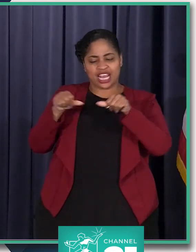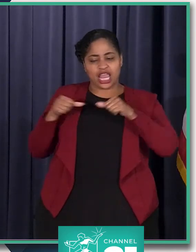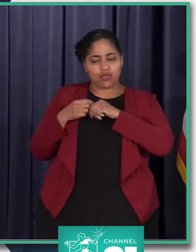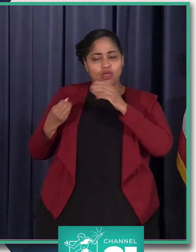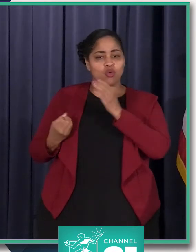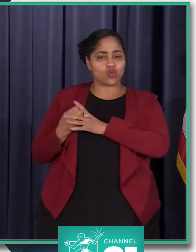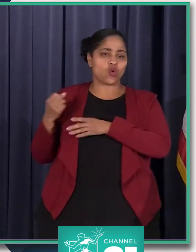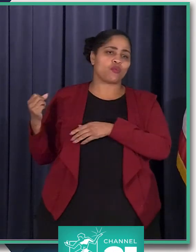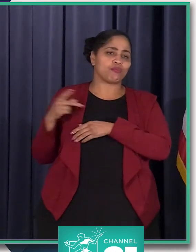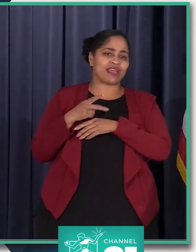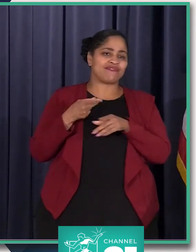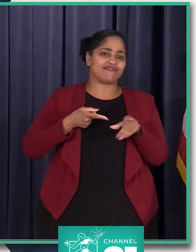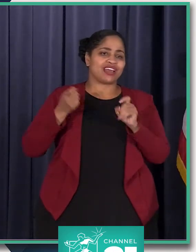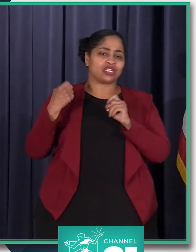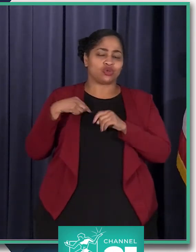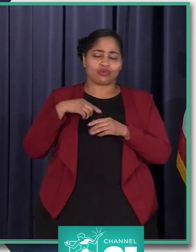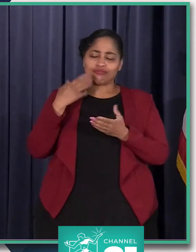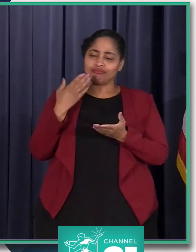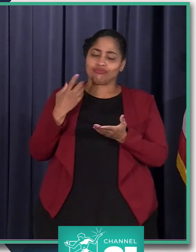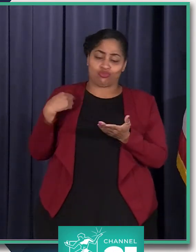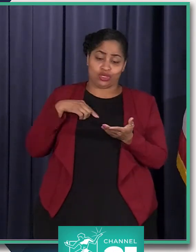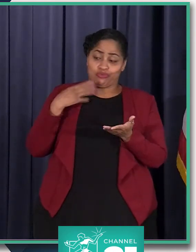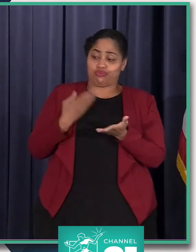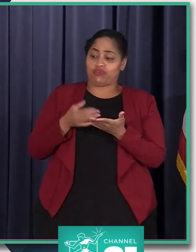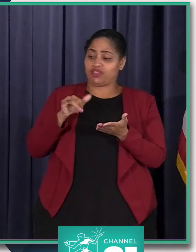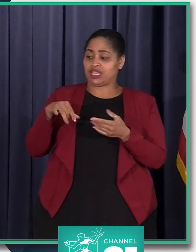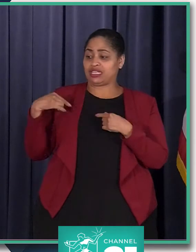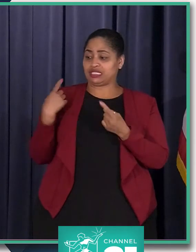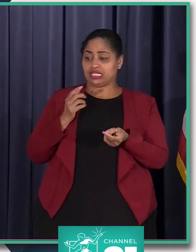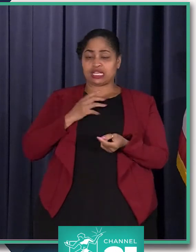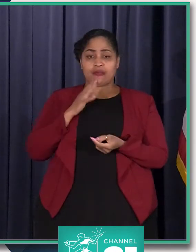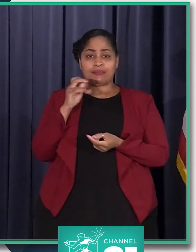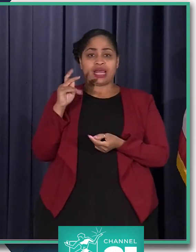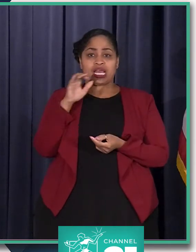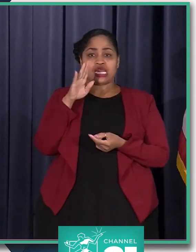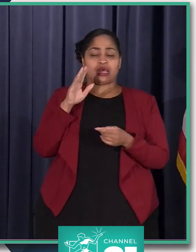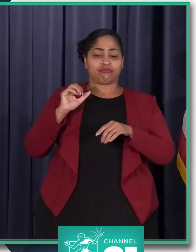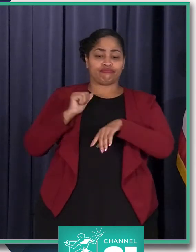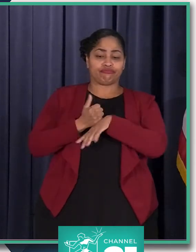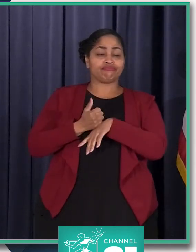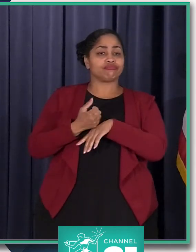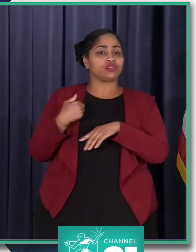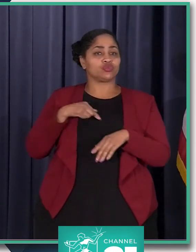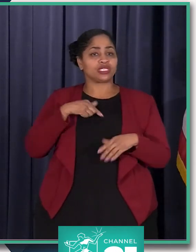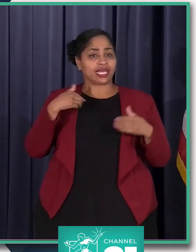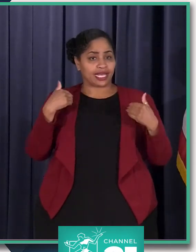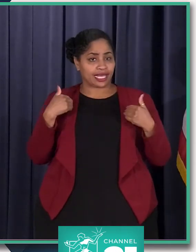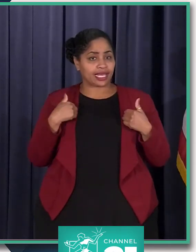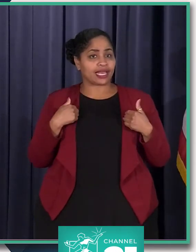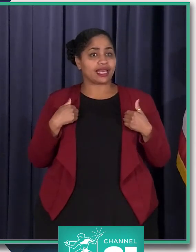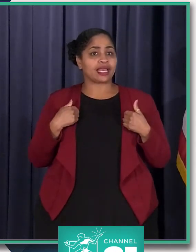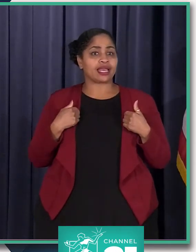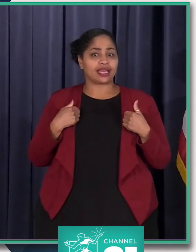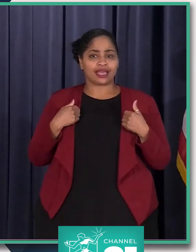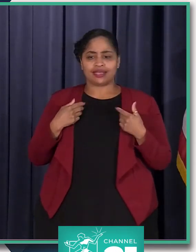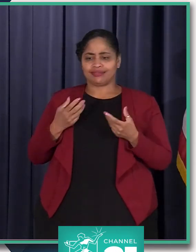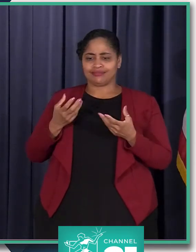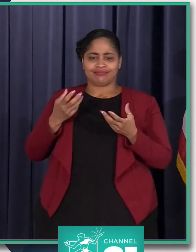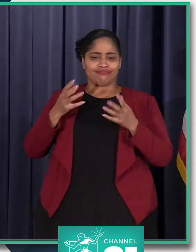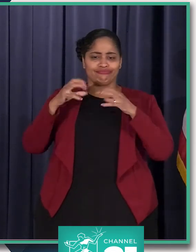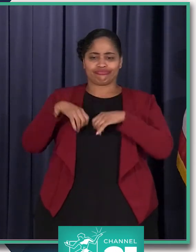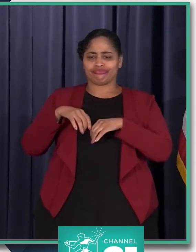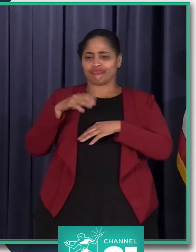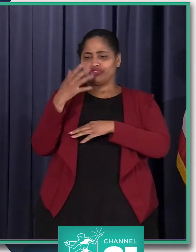definitely proof of that. Since our block club has been formed, we had disease trees removed, we've